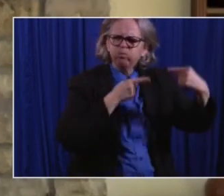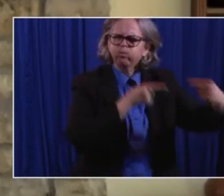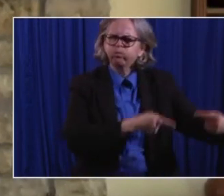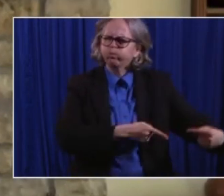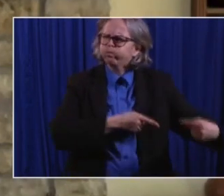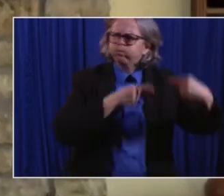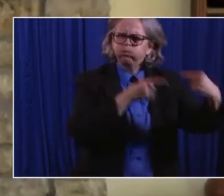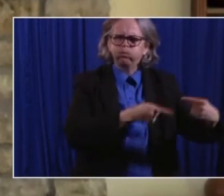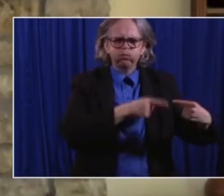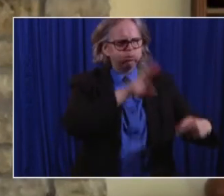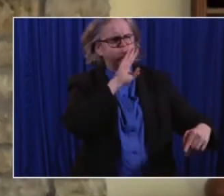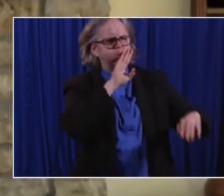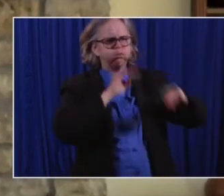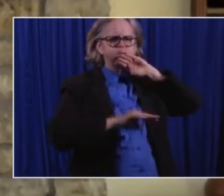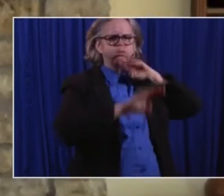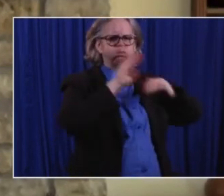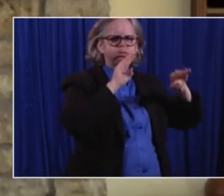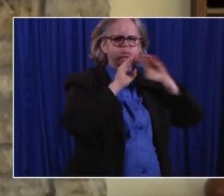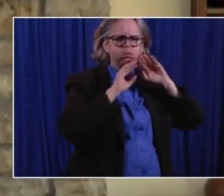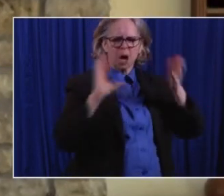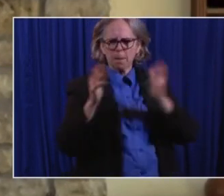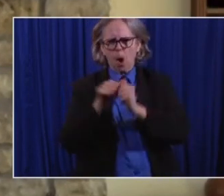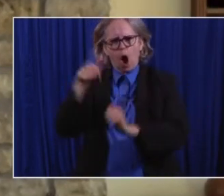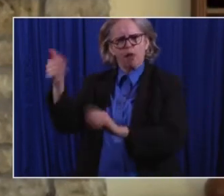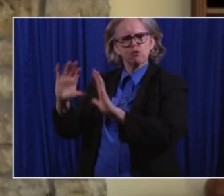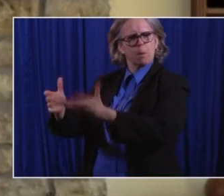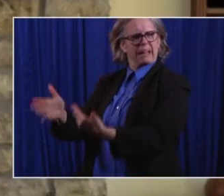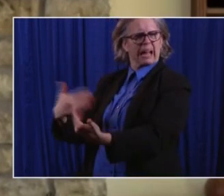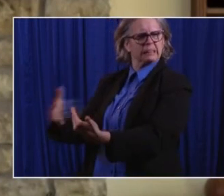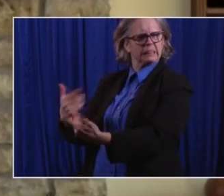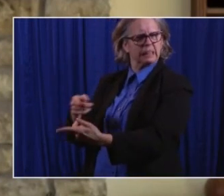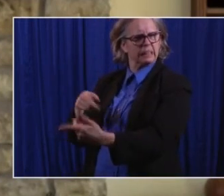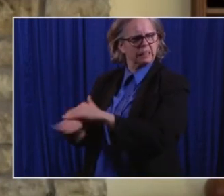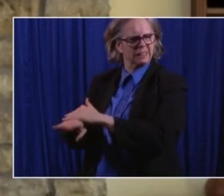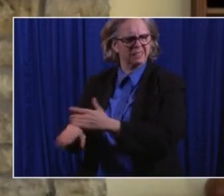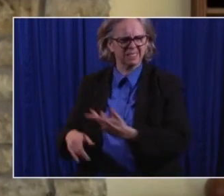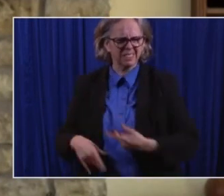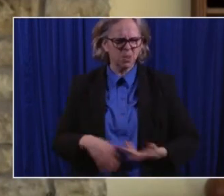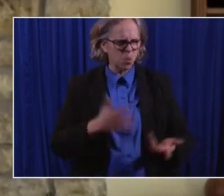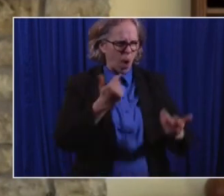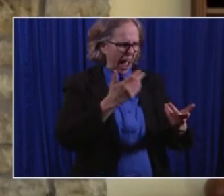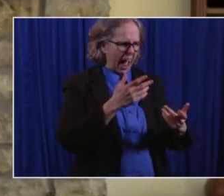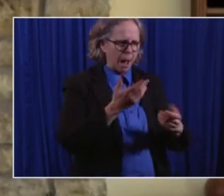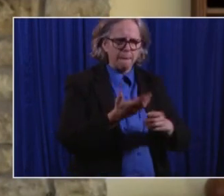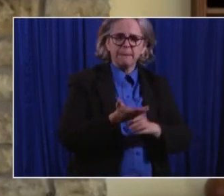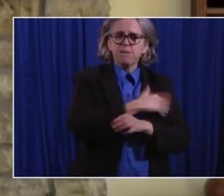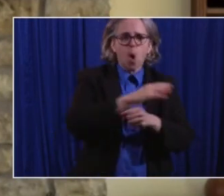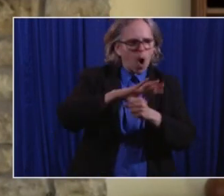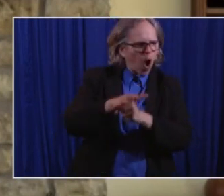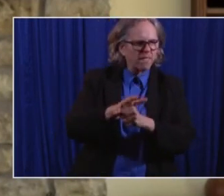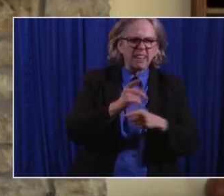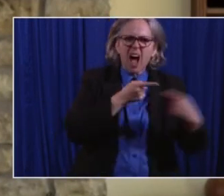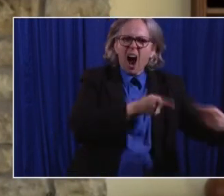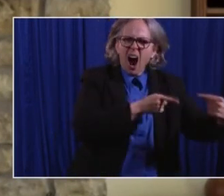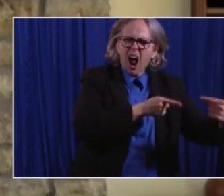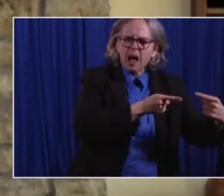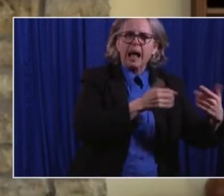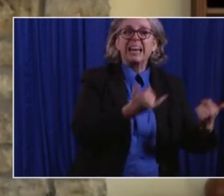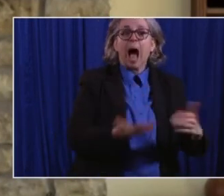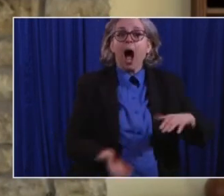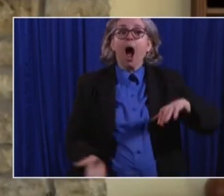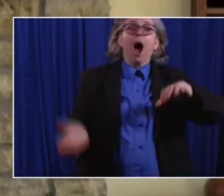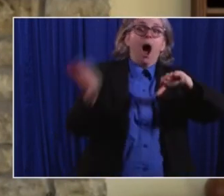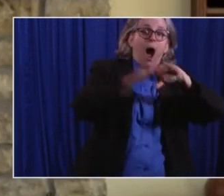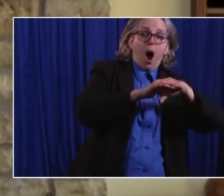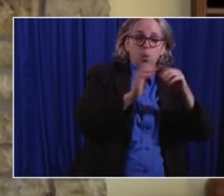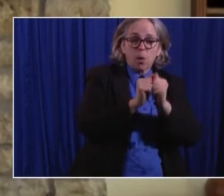alone on a day when we have COVID and now a day when we have a scarce vaccine. So we